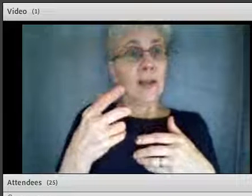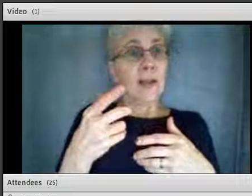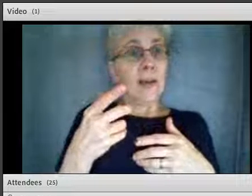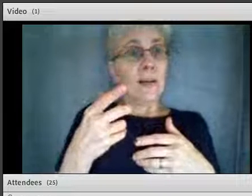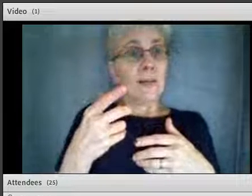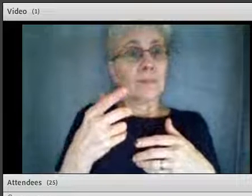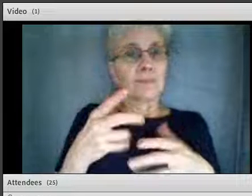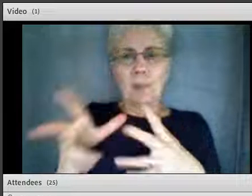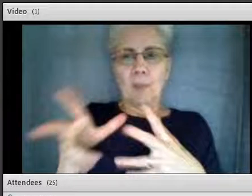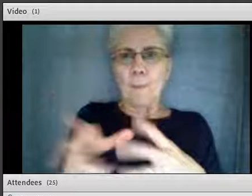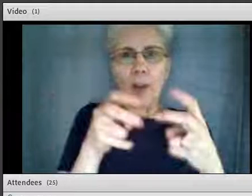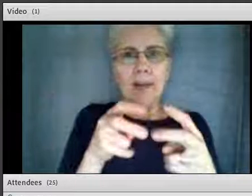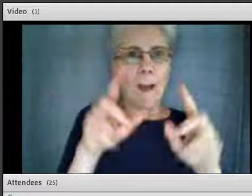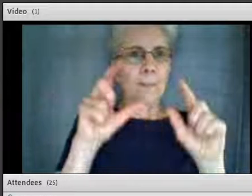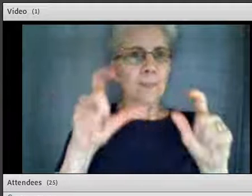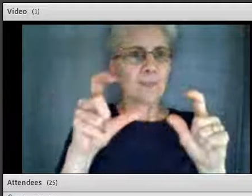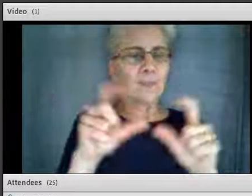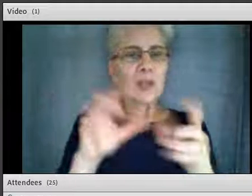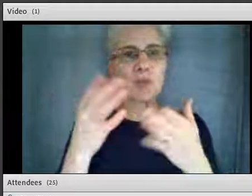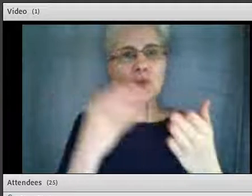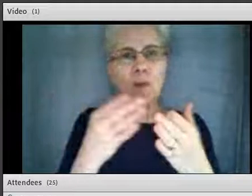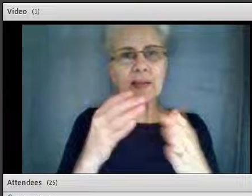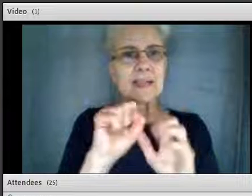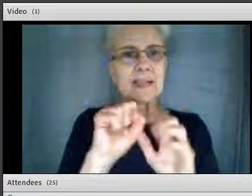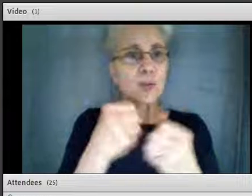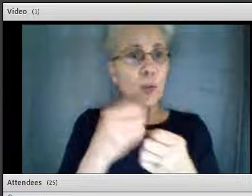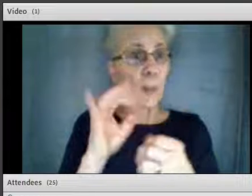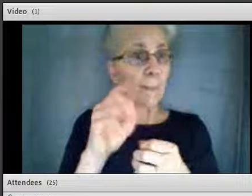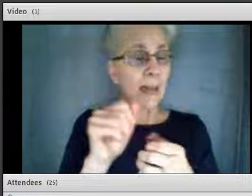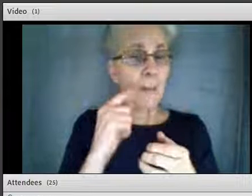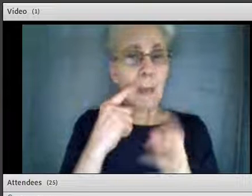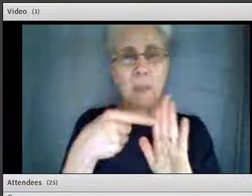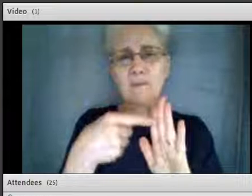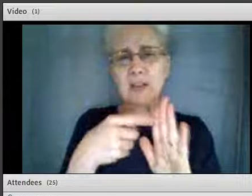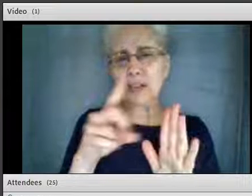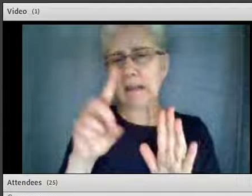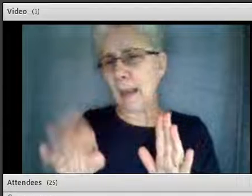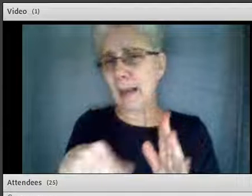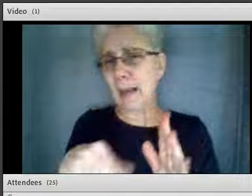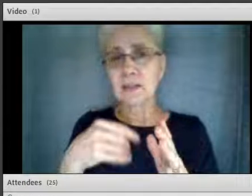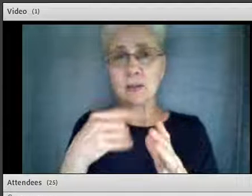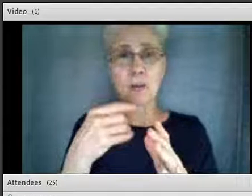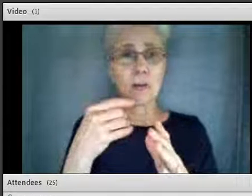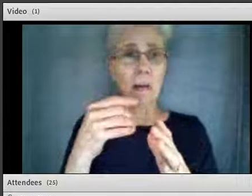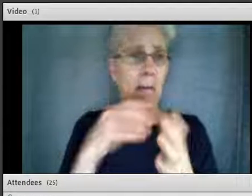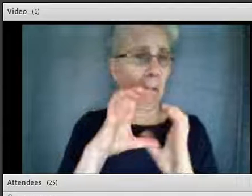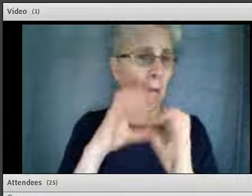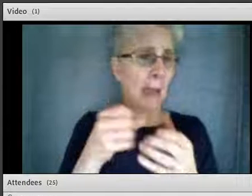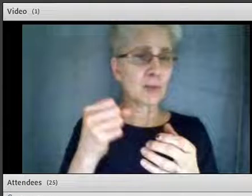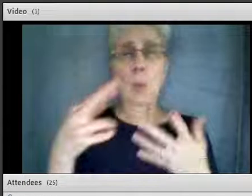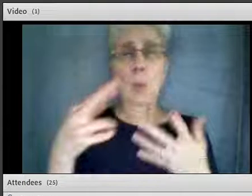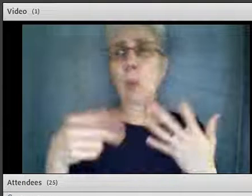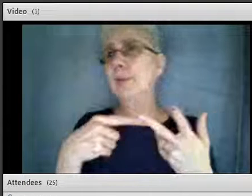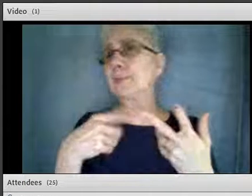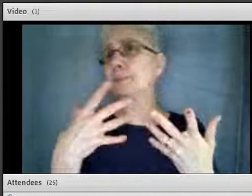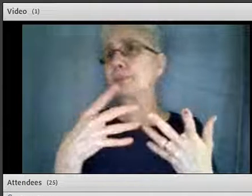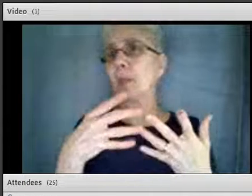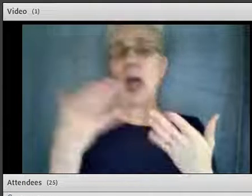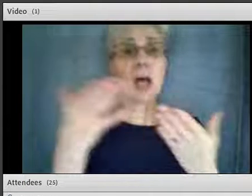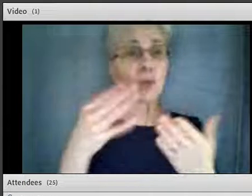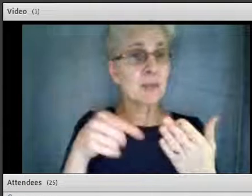social media, maybe they're featuring databases, maybe they're featuring a service that you offer, make